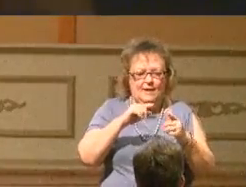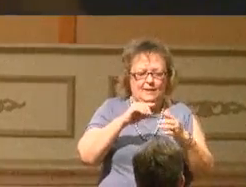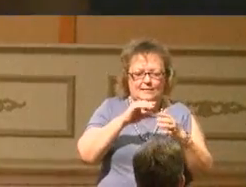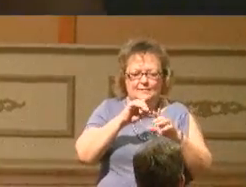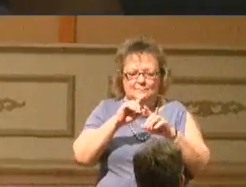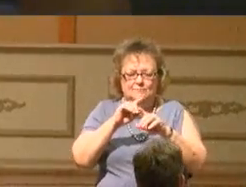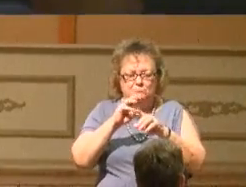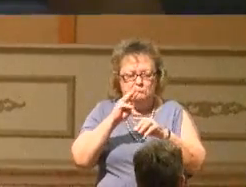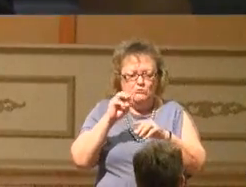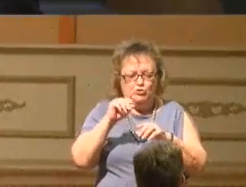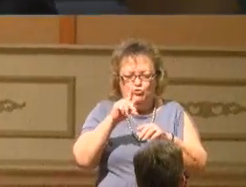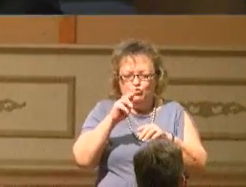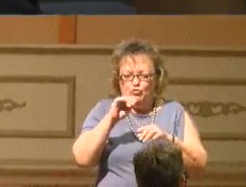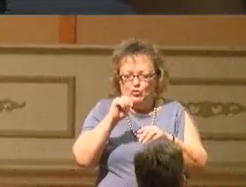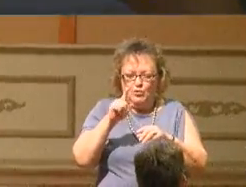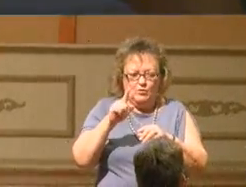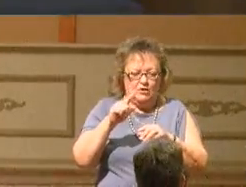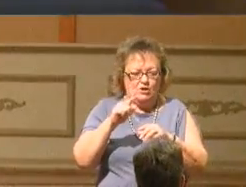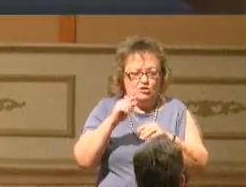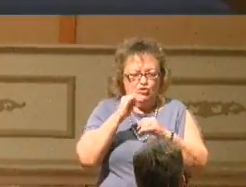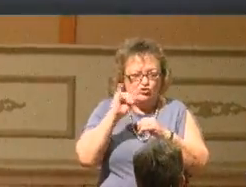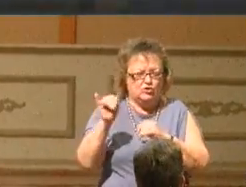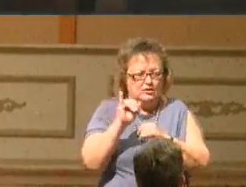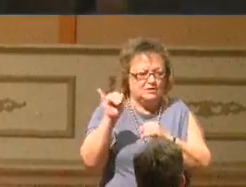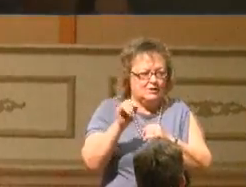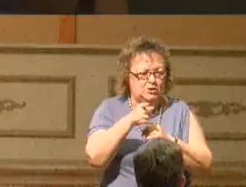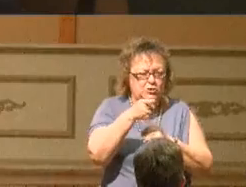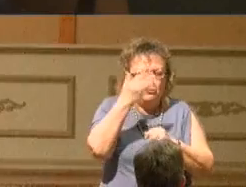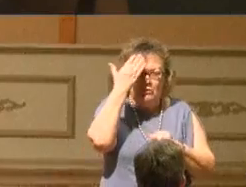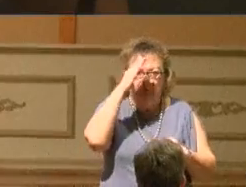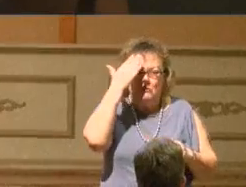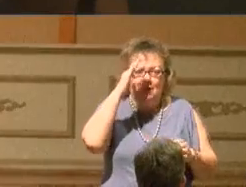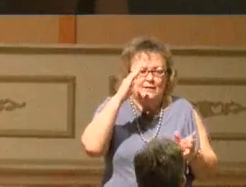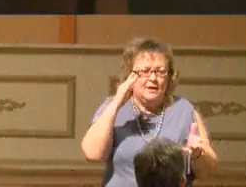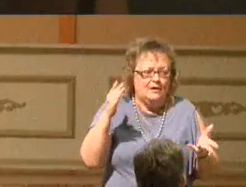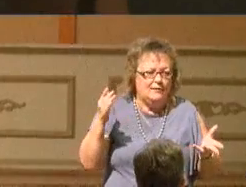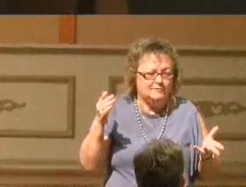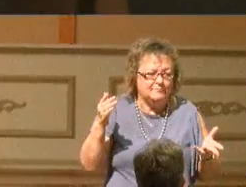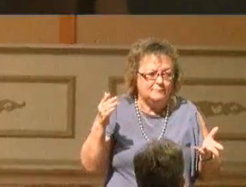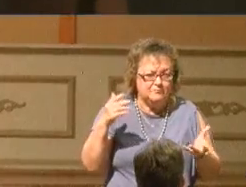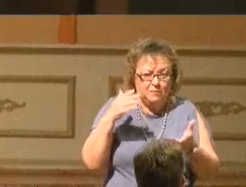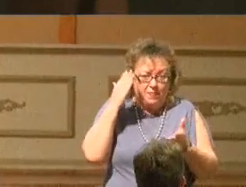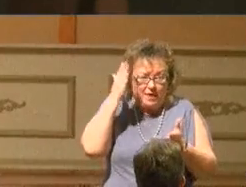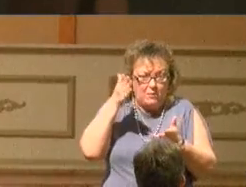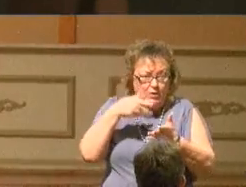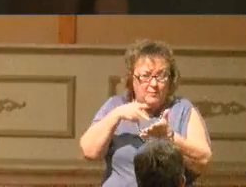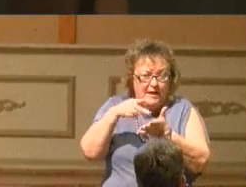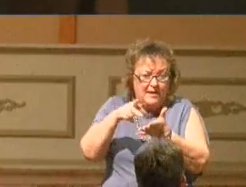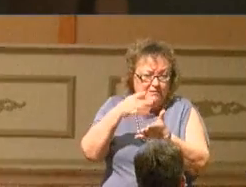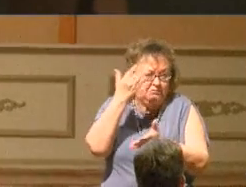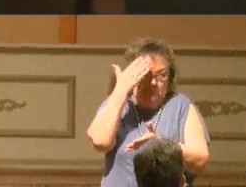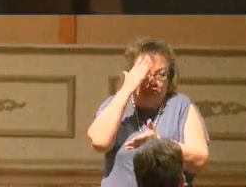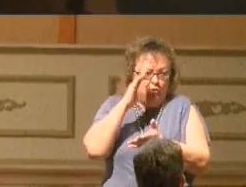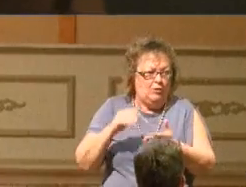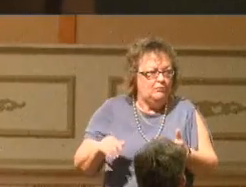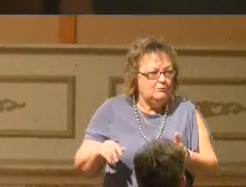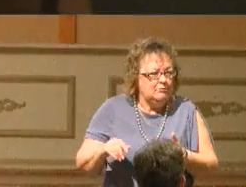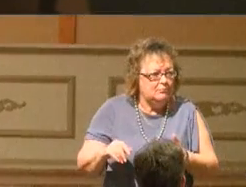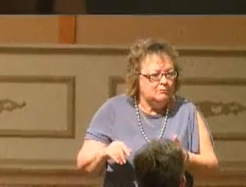these kinds of insurances and you don't really know if they're even going to pay. You